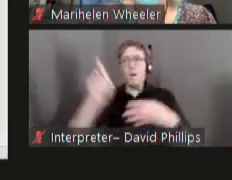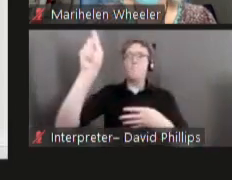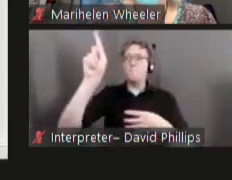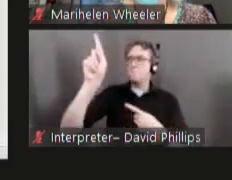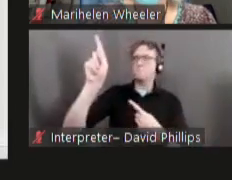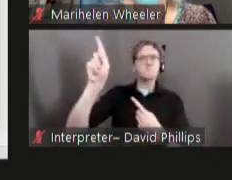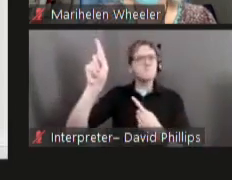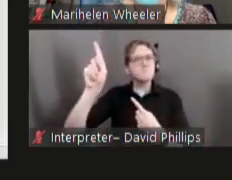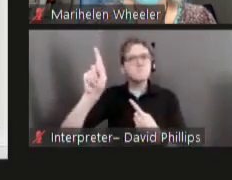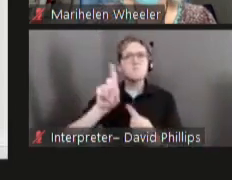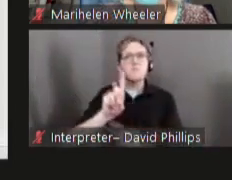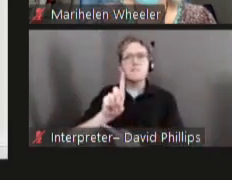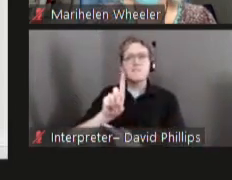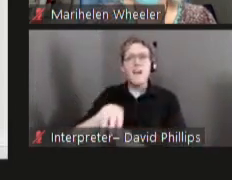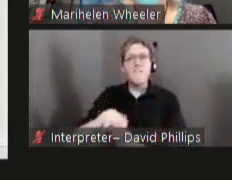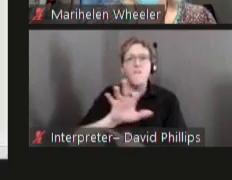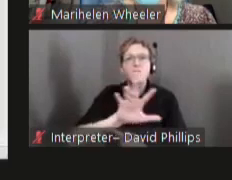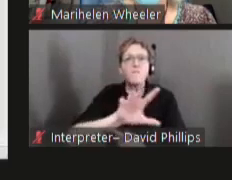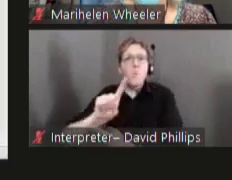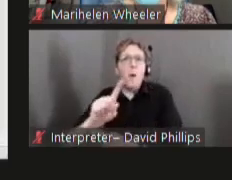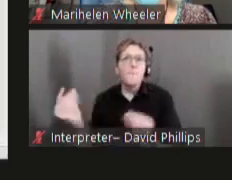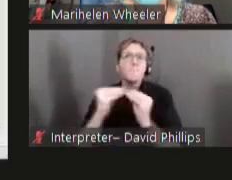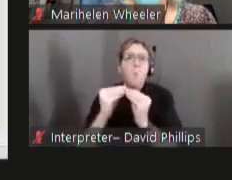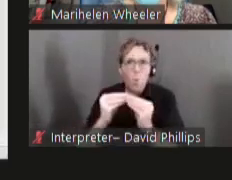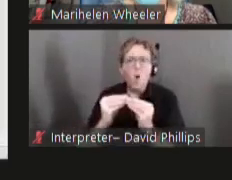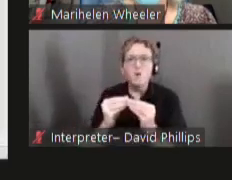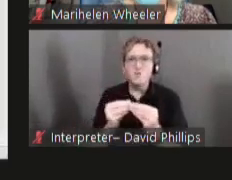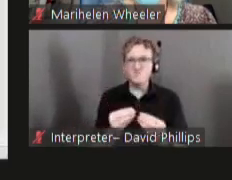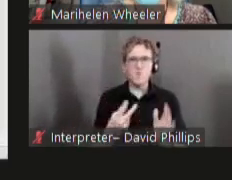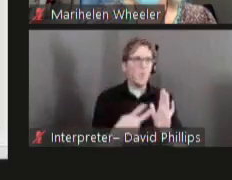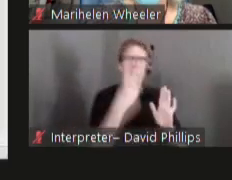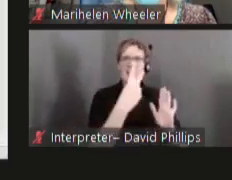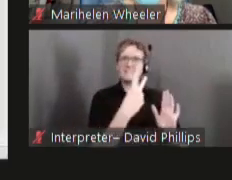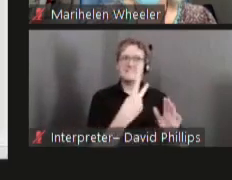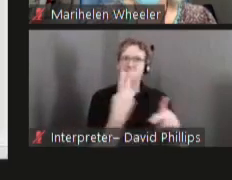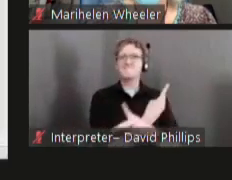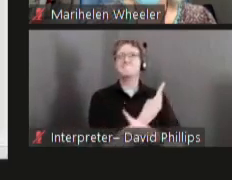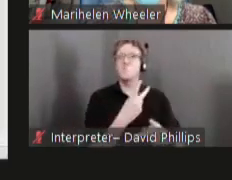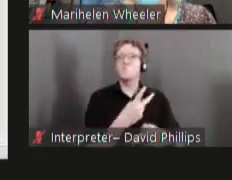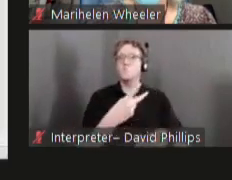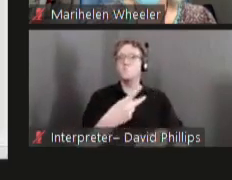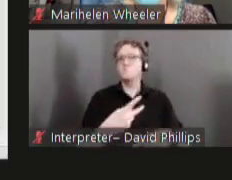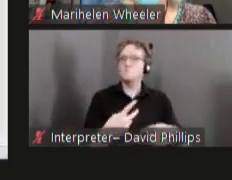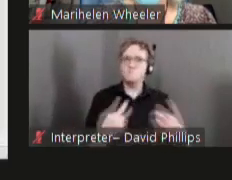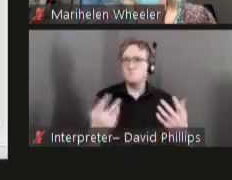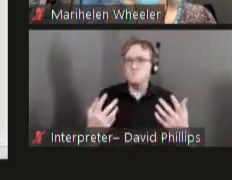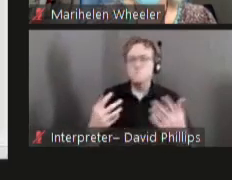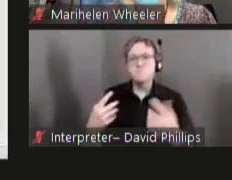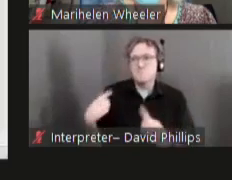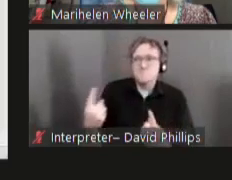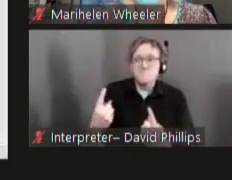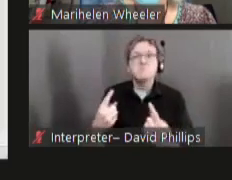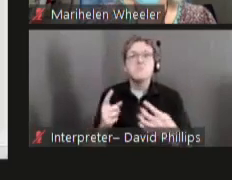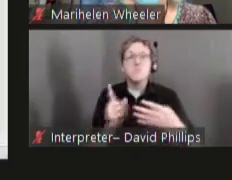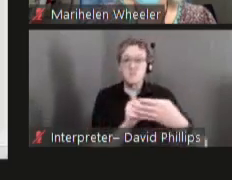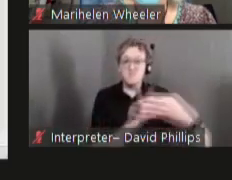and analyzed 51 more cases, so more than twice to what has been found in the previous months, virtually